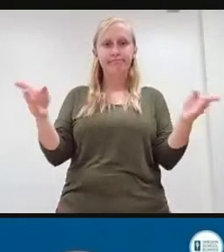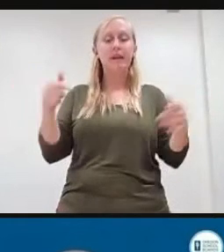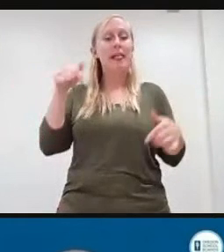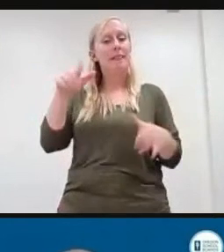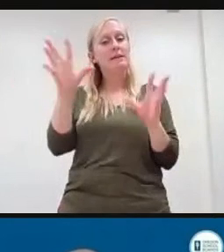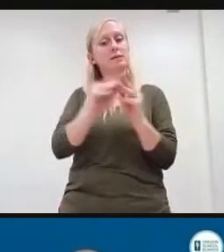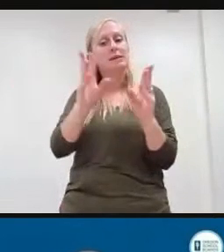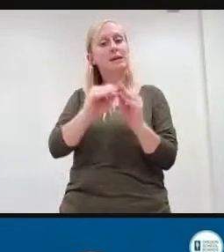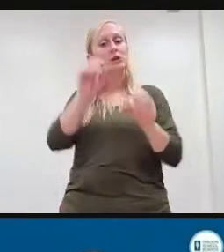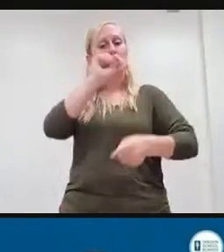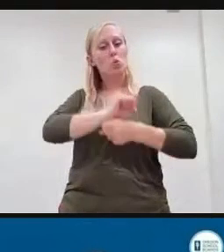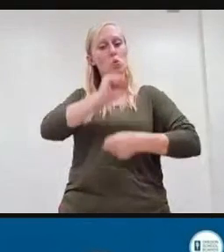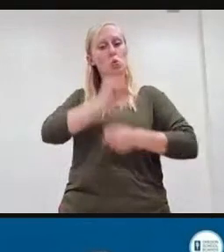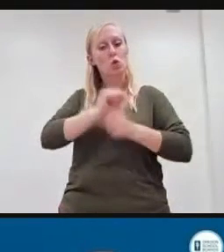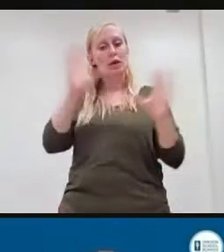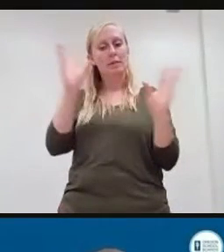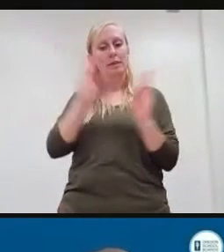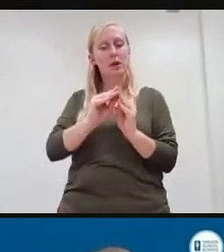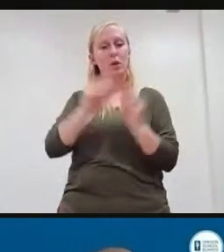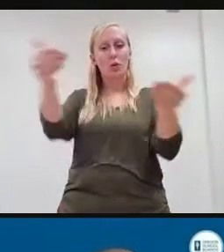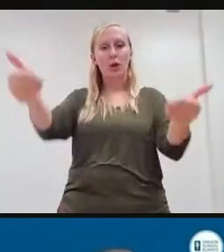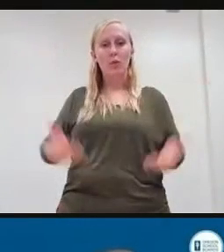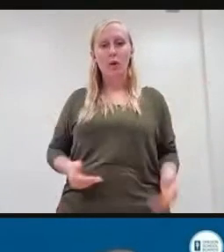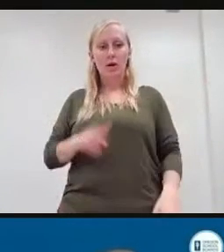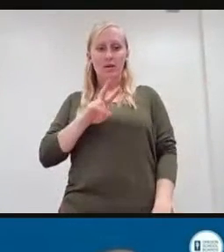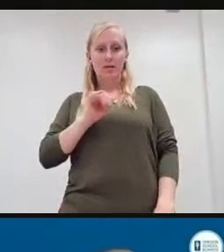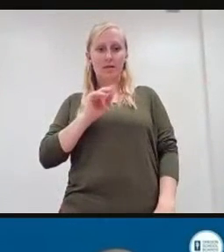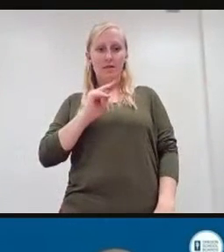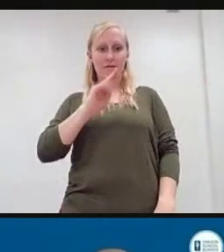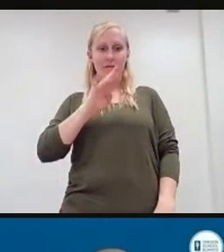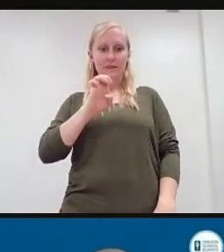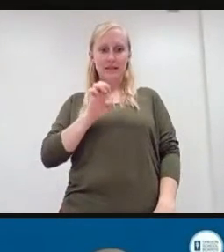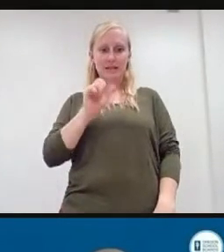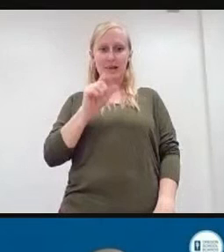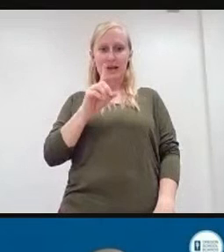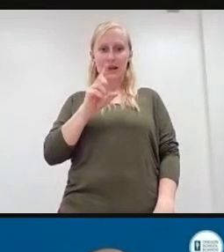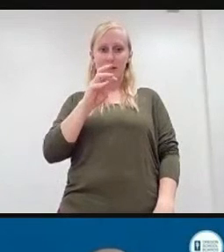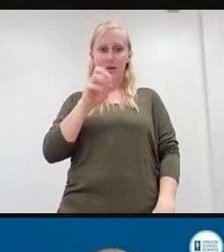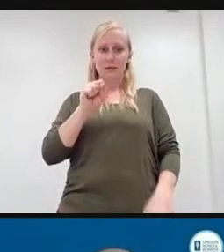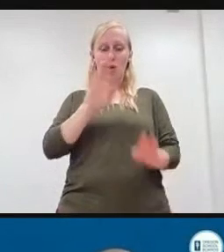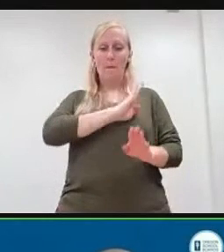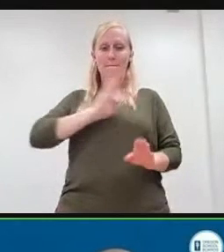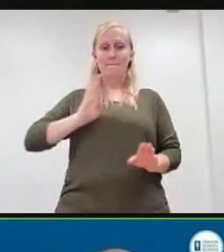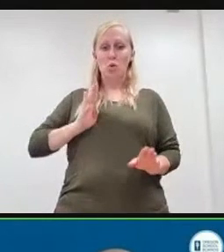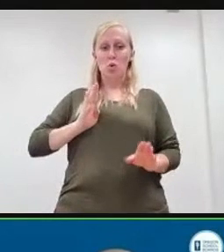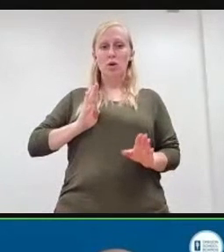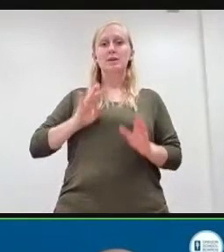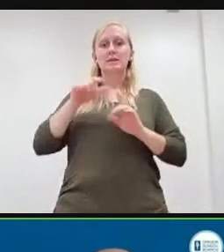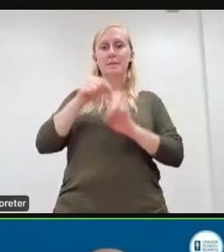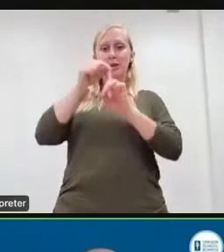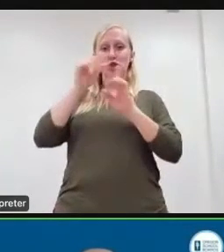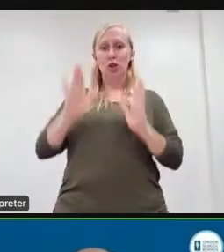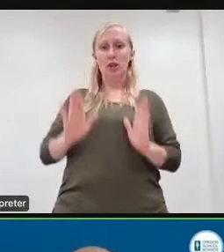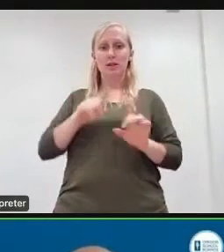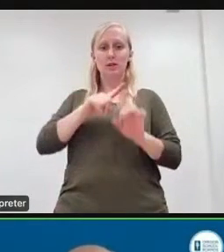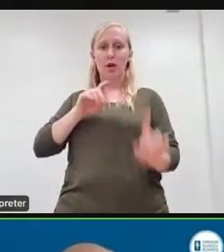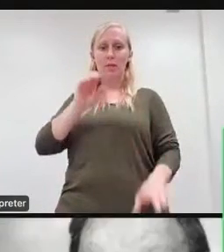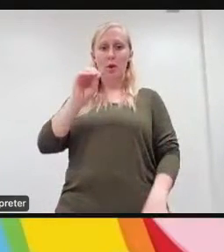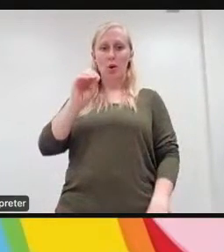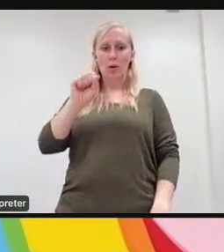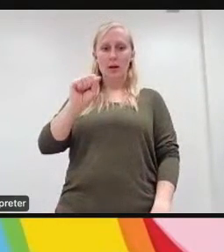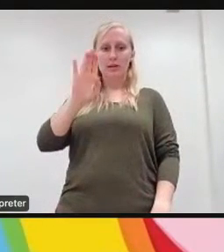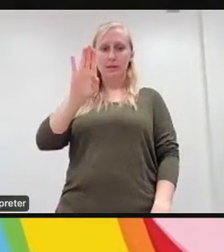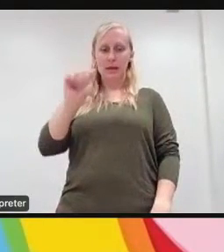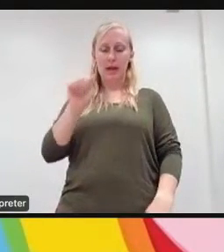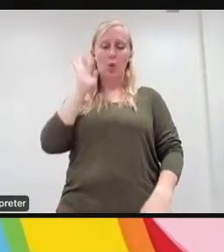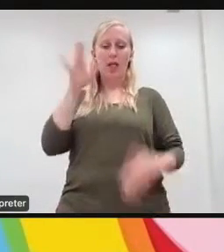work session, and we welcome Vince Adams, Board Development Specialist from OSBA, who will be leading us through our work this